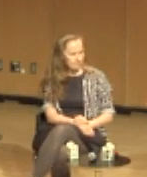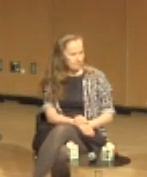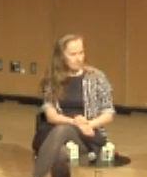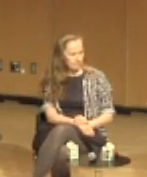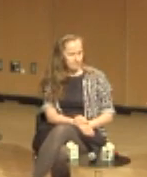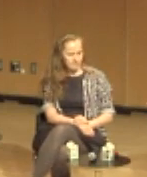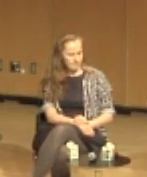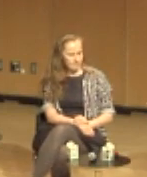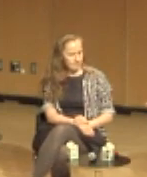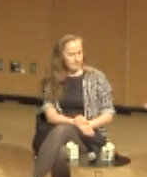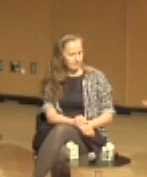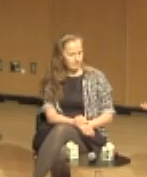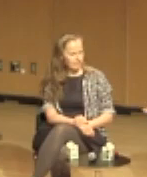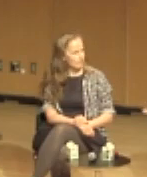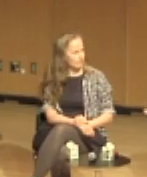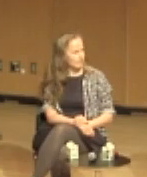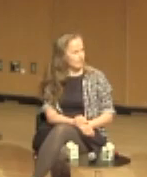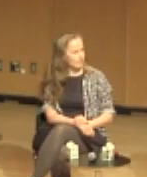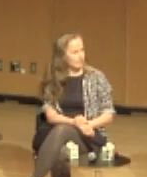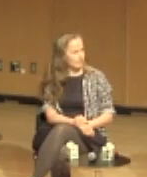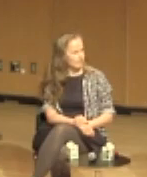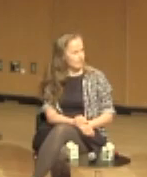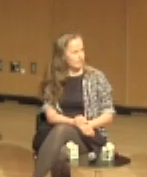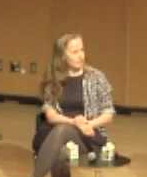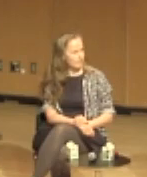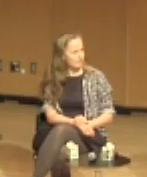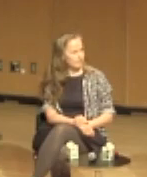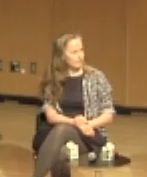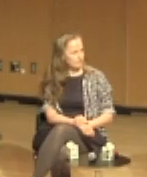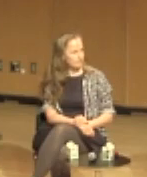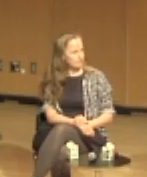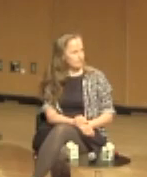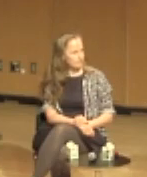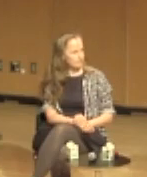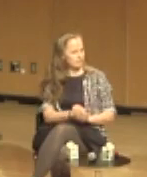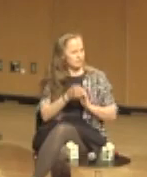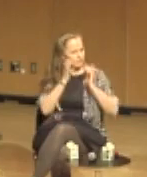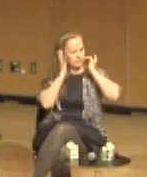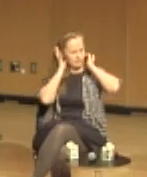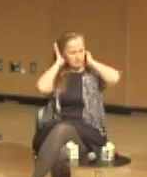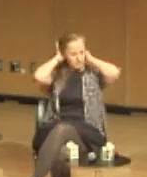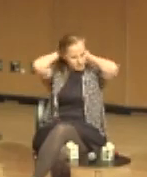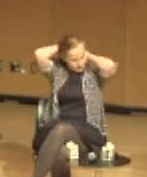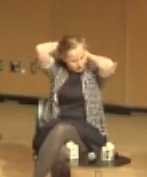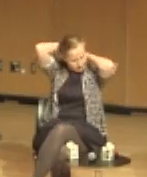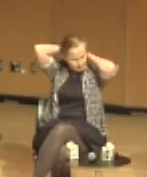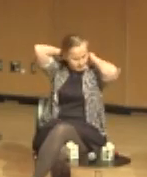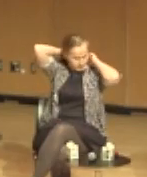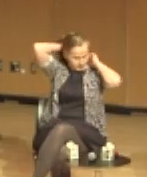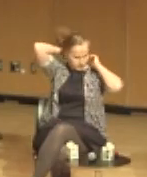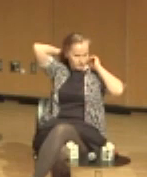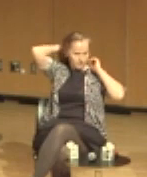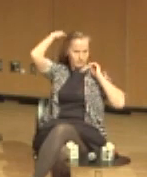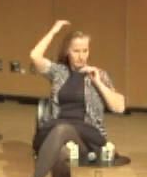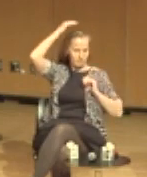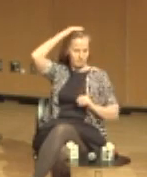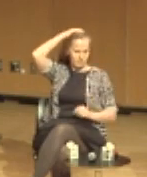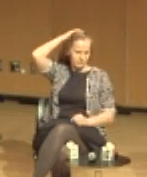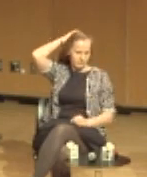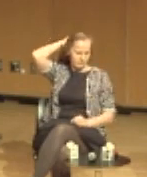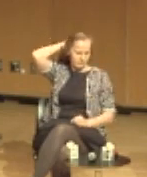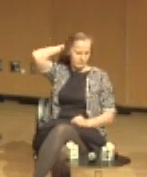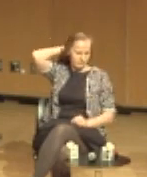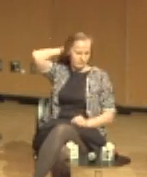Outreach and yet theaters across the country um did weren't I don't know they they they didn't do it and